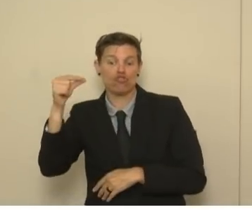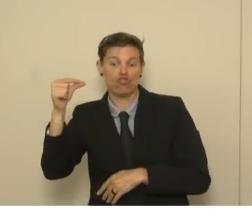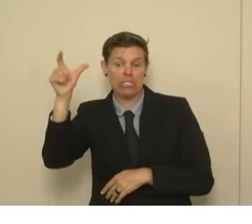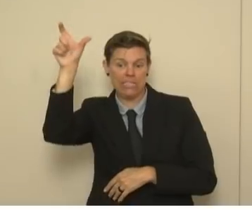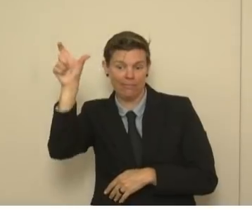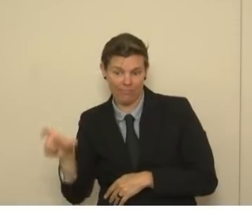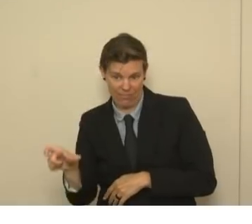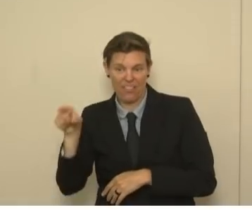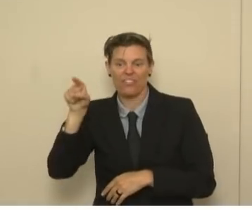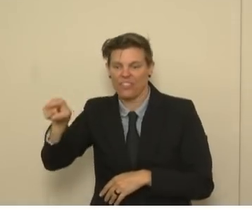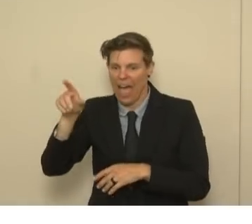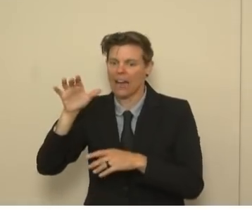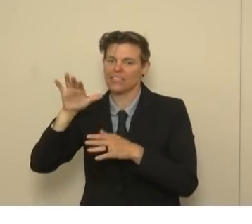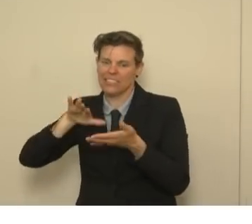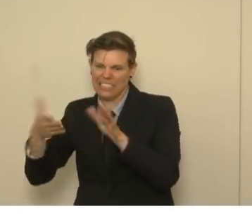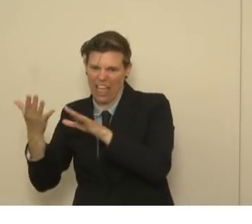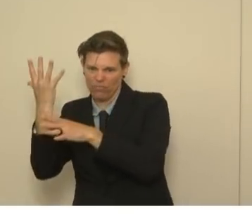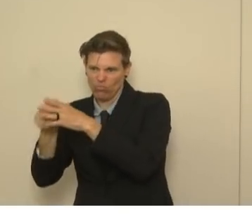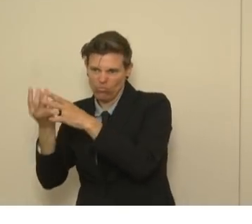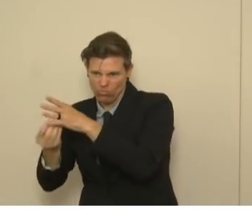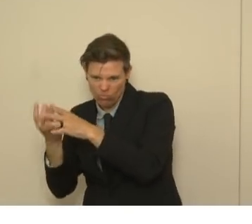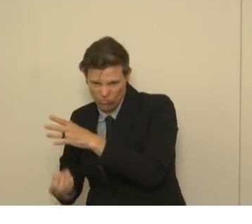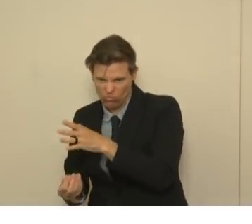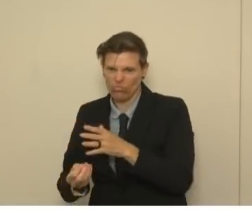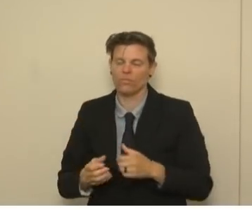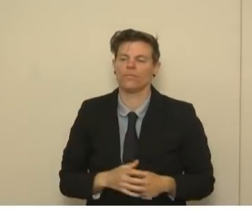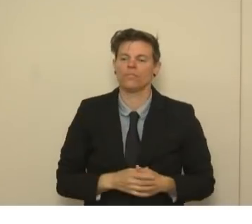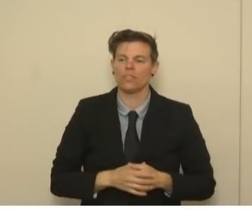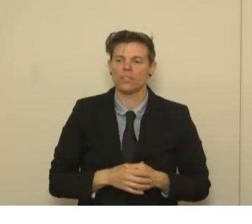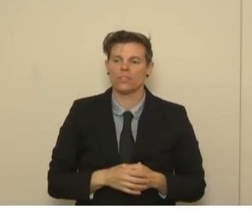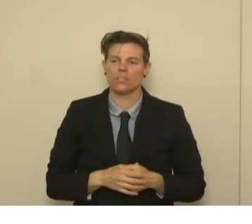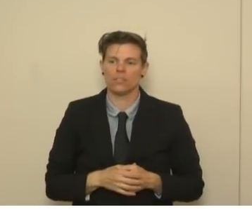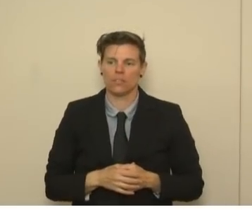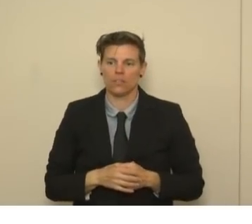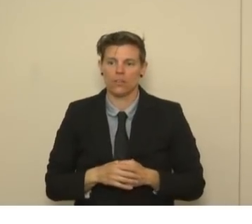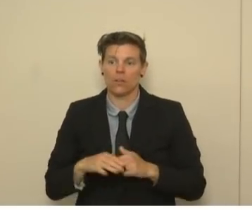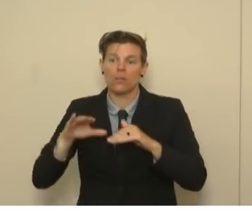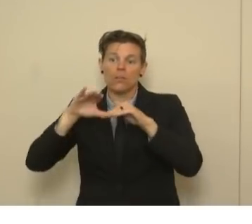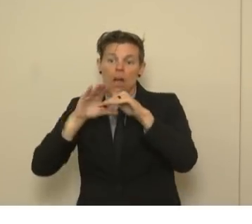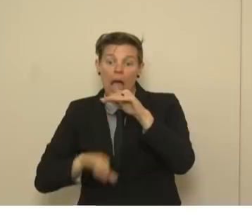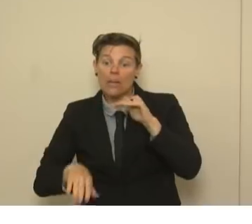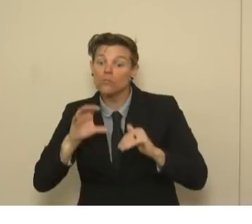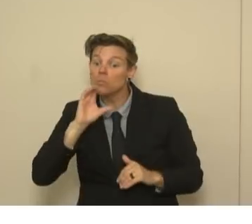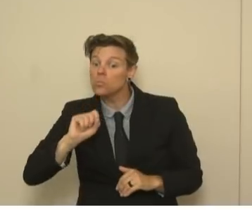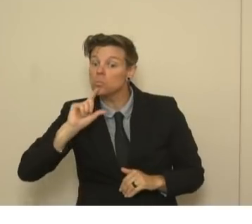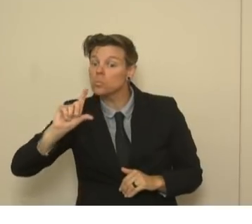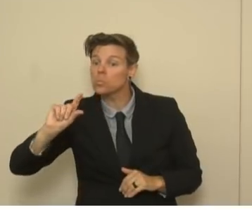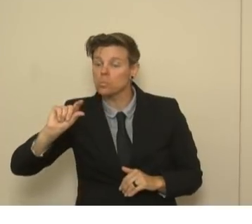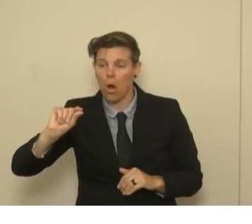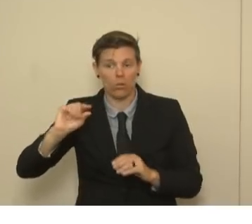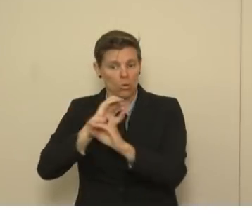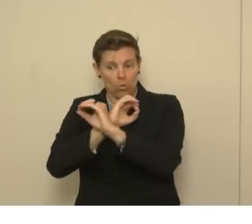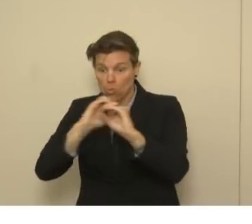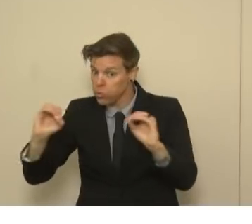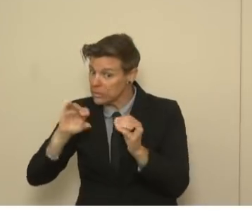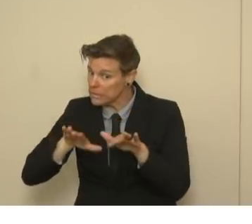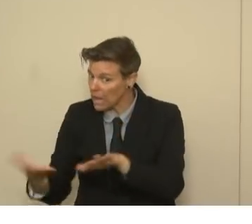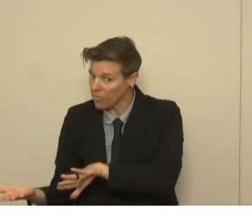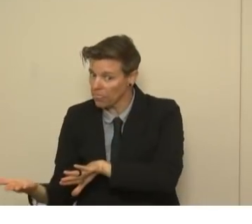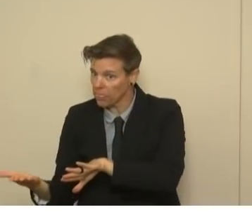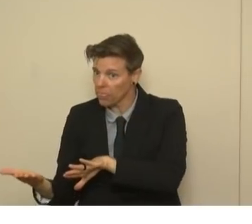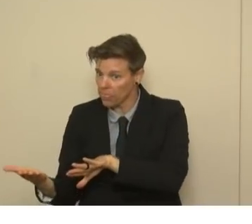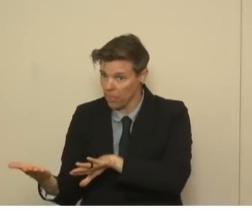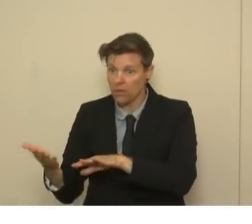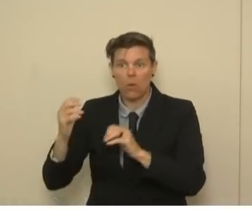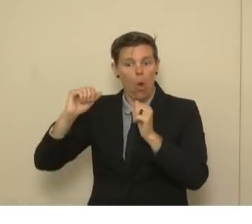in the fact that we've had no deaths in people under 20 in New Mexico, but that's not true for every state now, and we